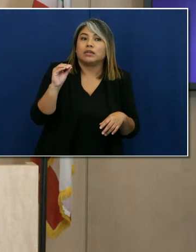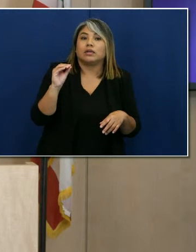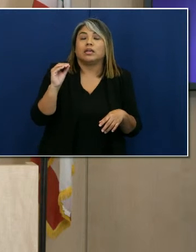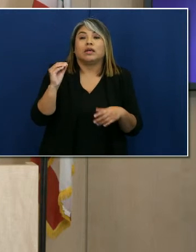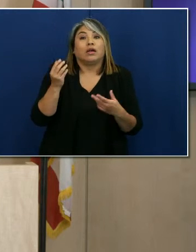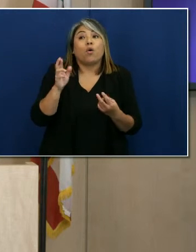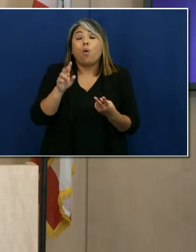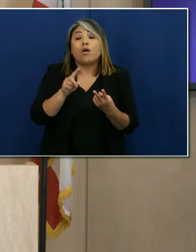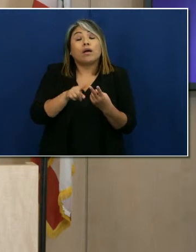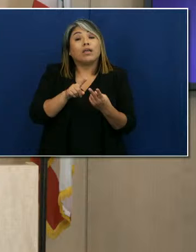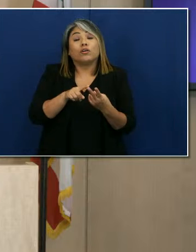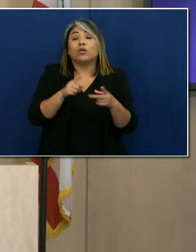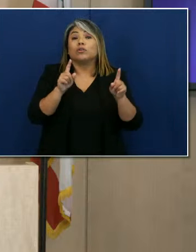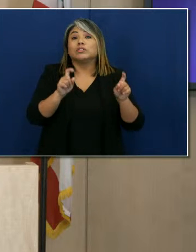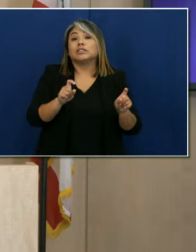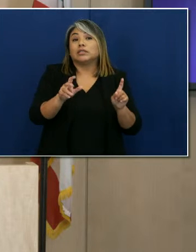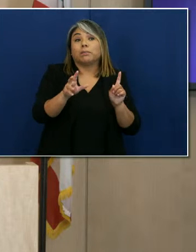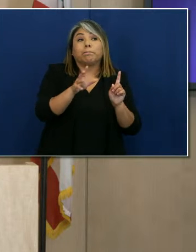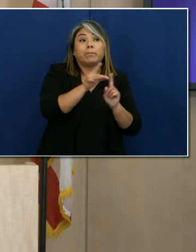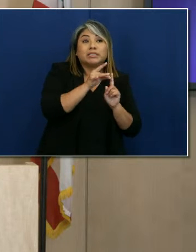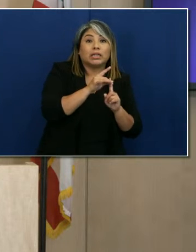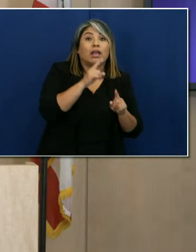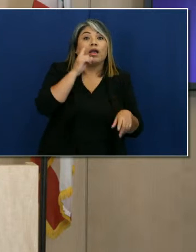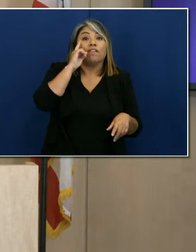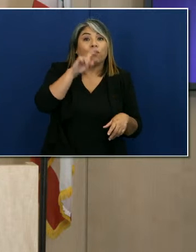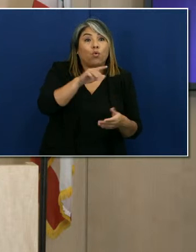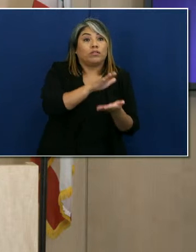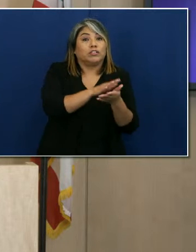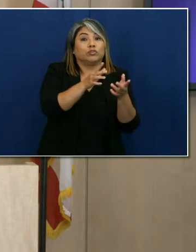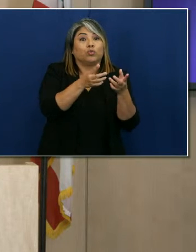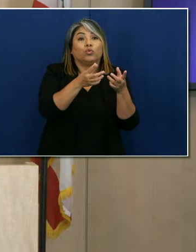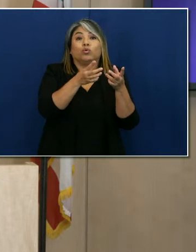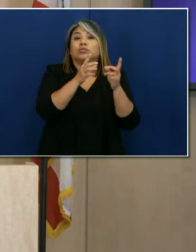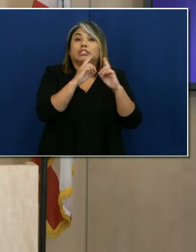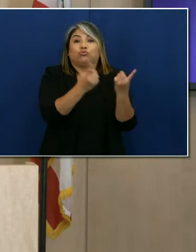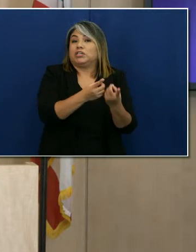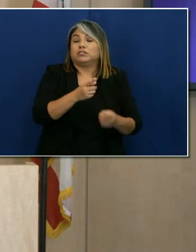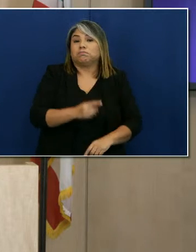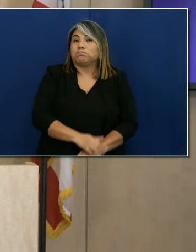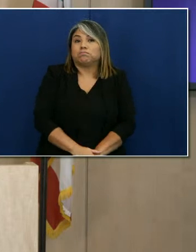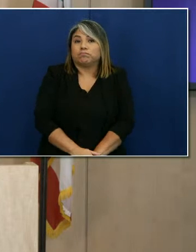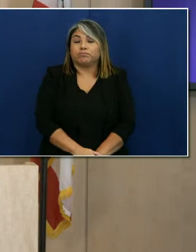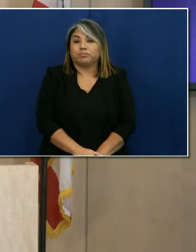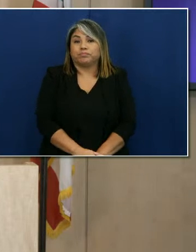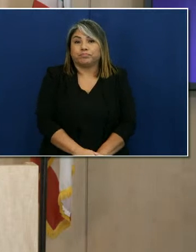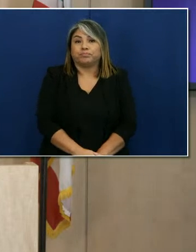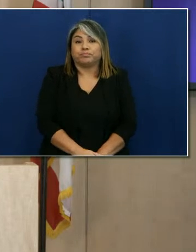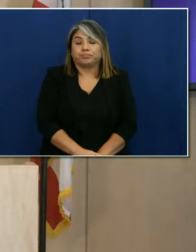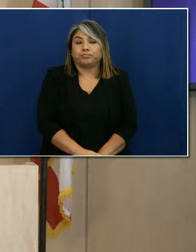or either actually testing positivity for the school districts.